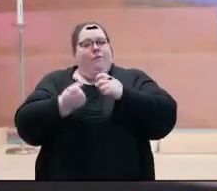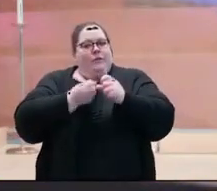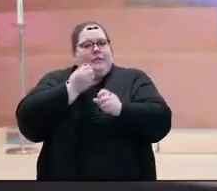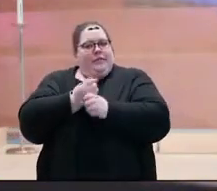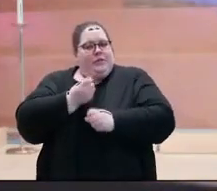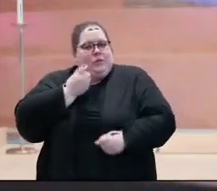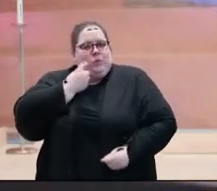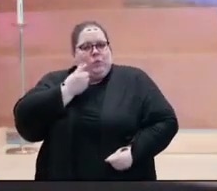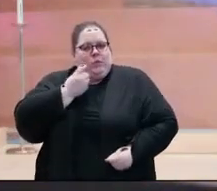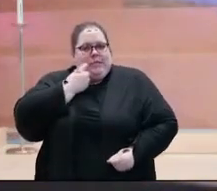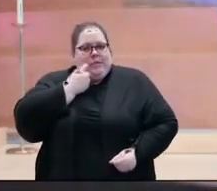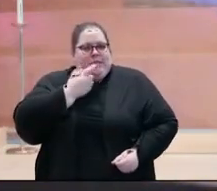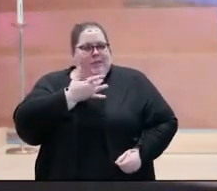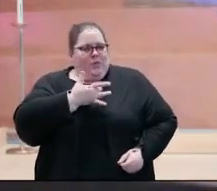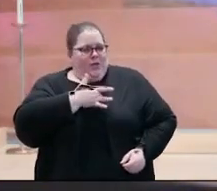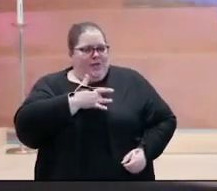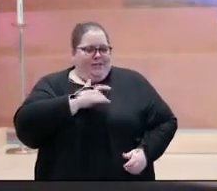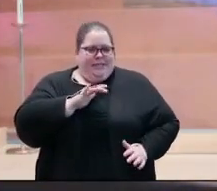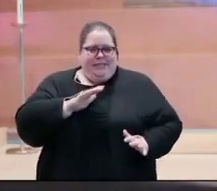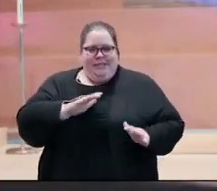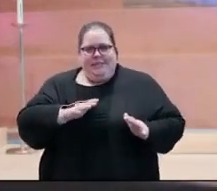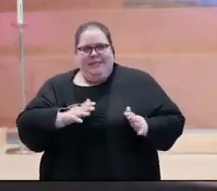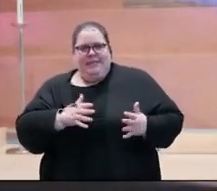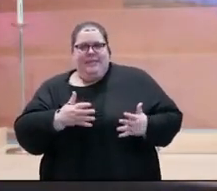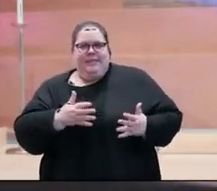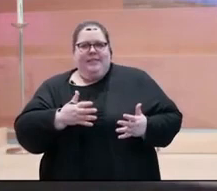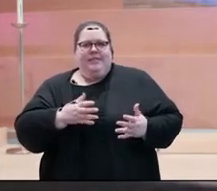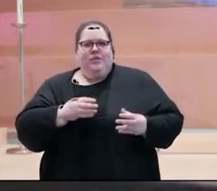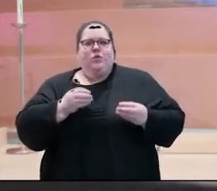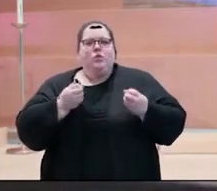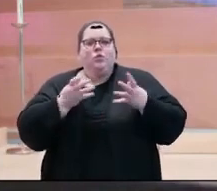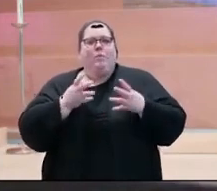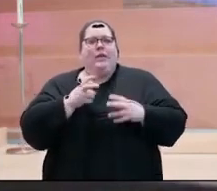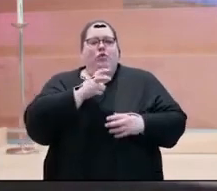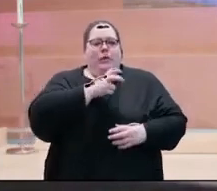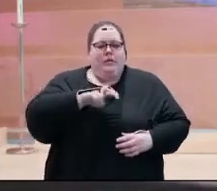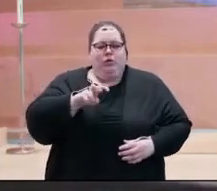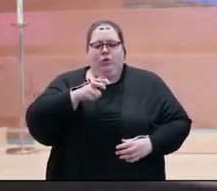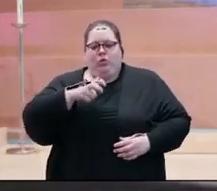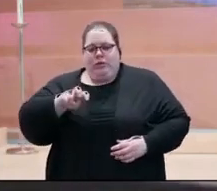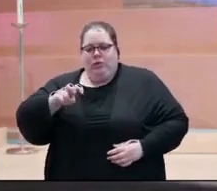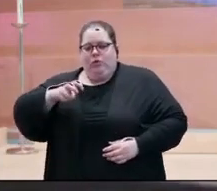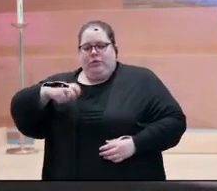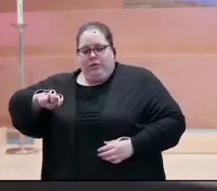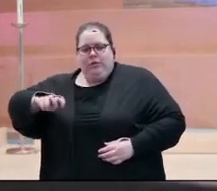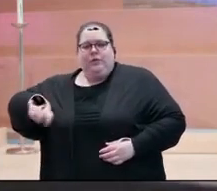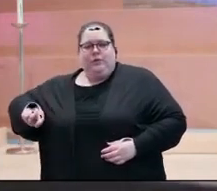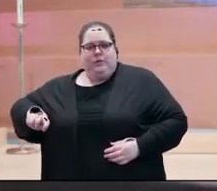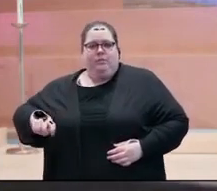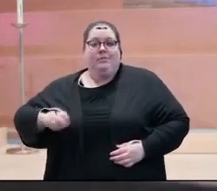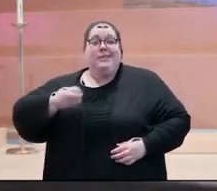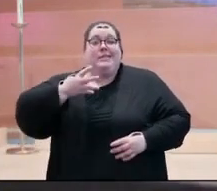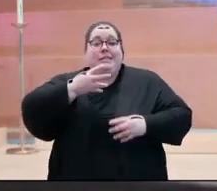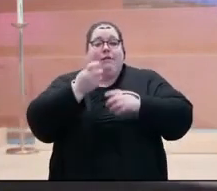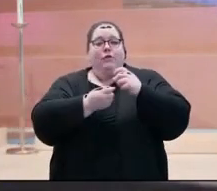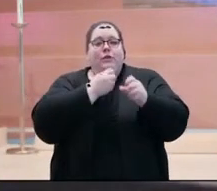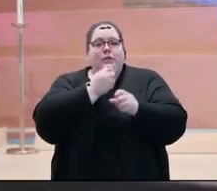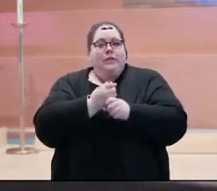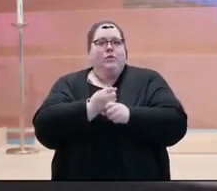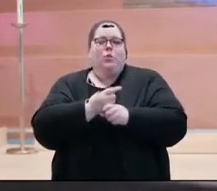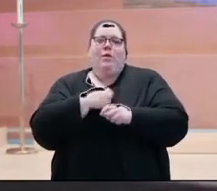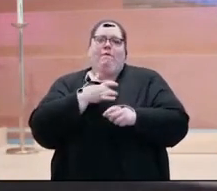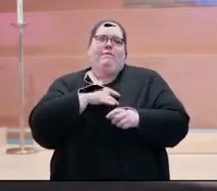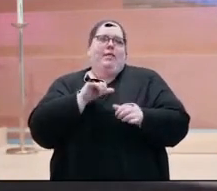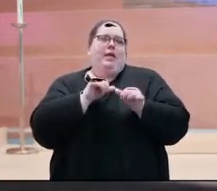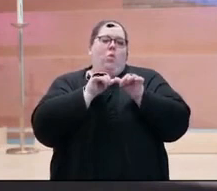where we felt, we went through a lot of sort of transition periods. A number of years where we were constantly moving